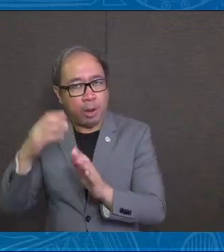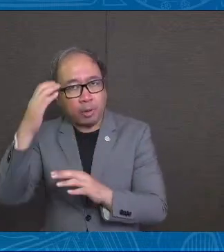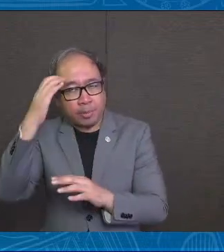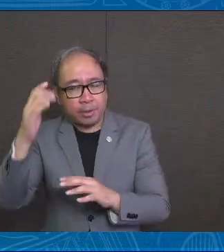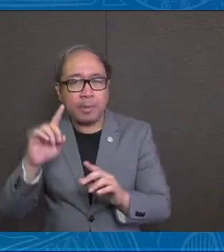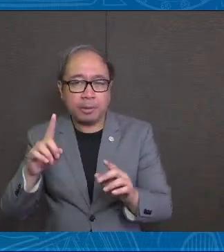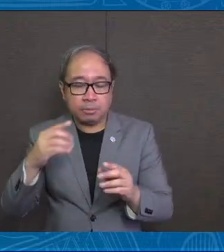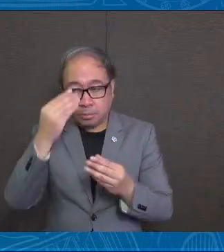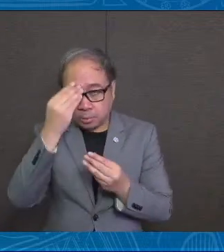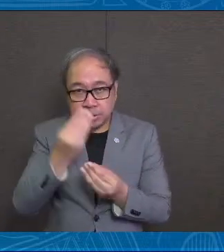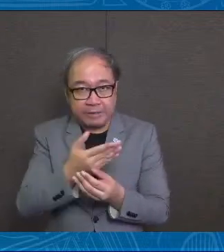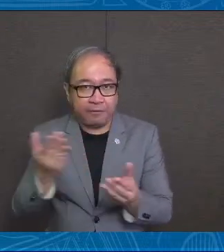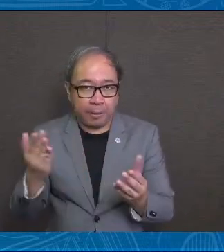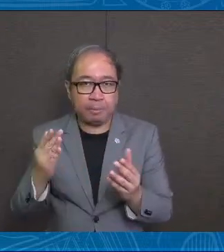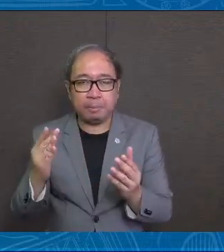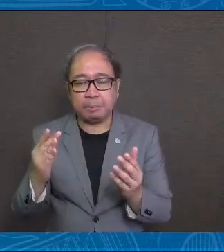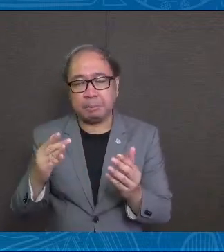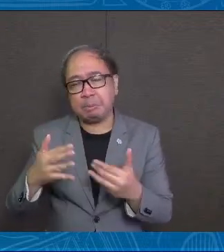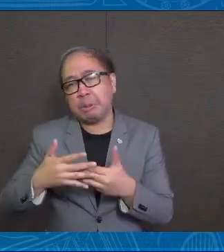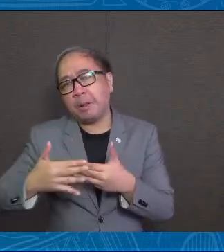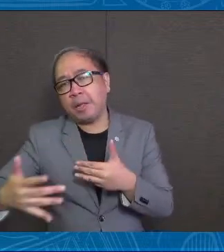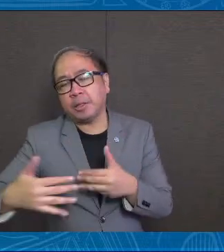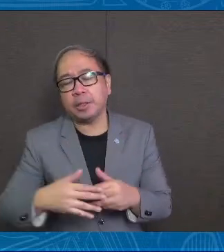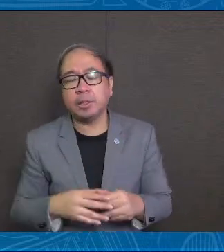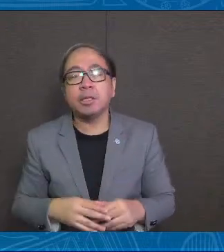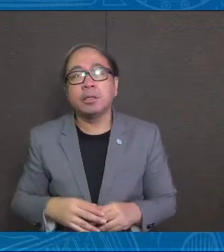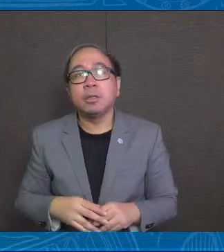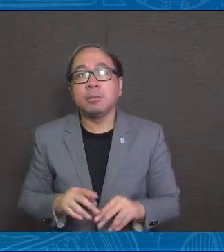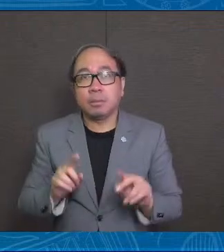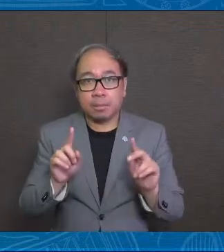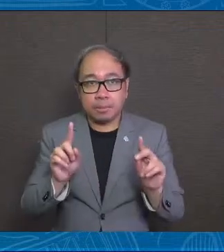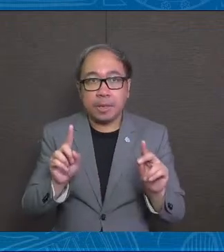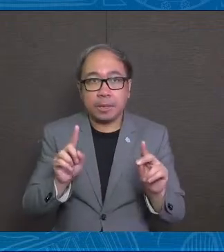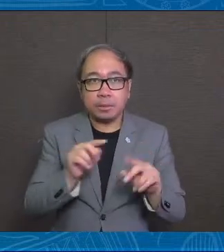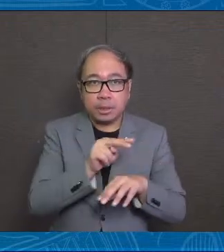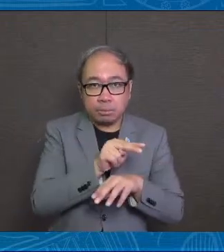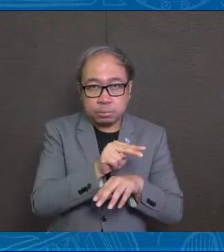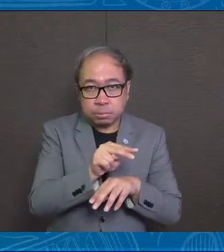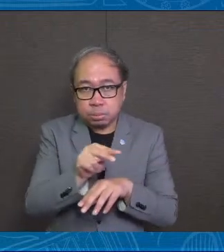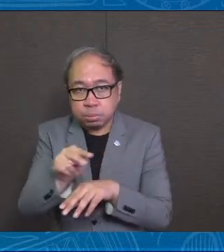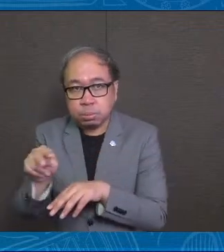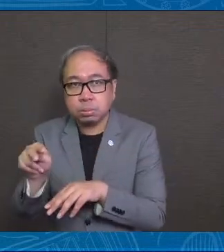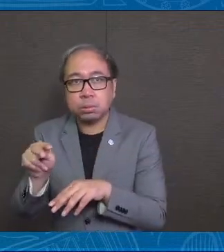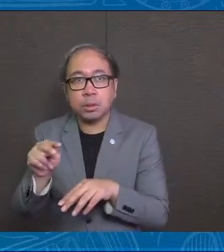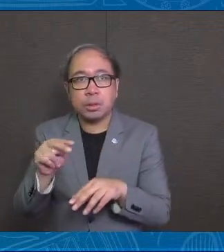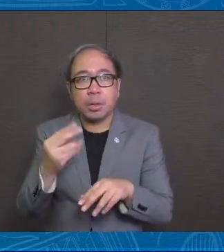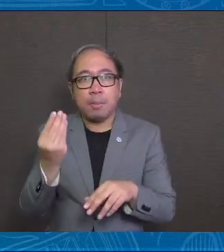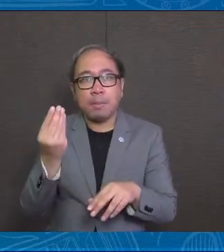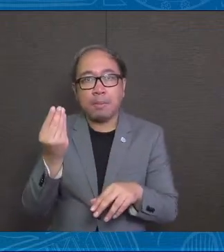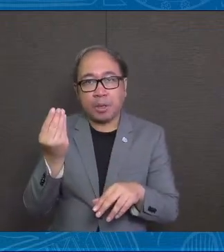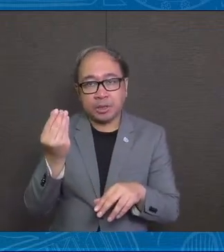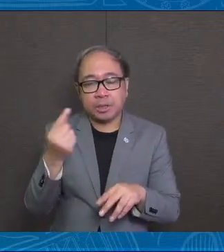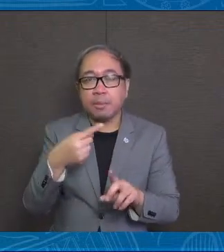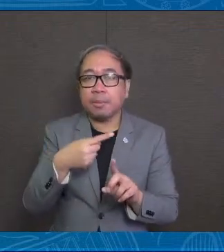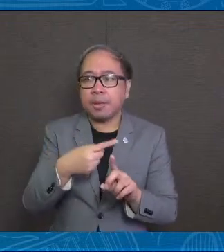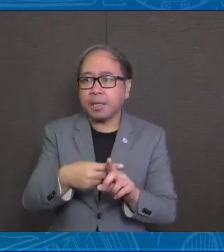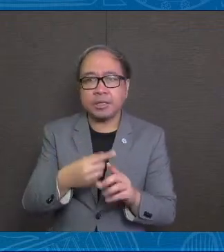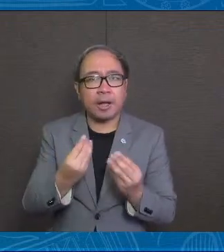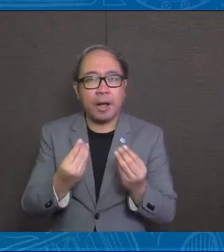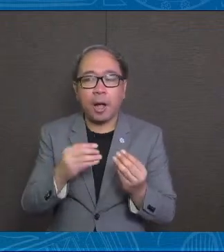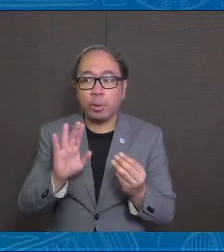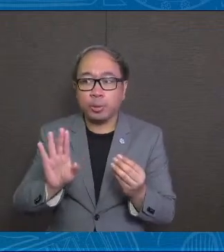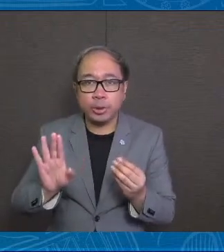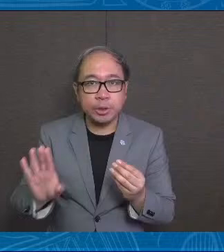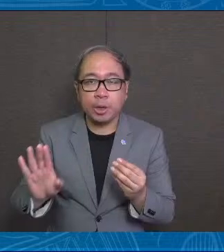later time, but we will do track the budget and usage, implementation,